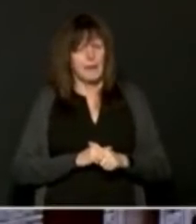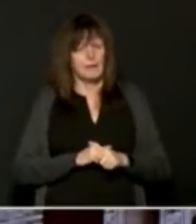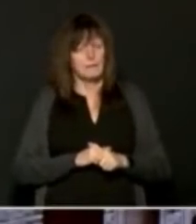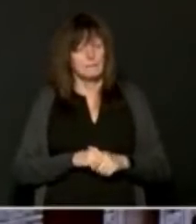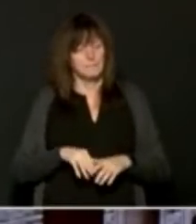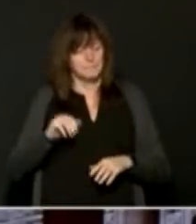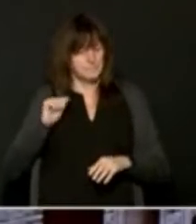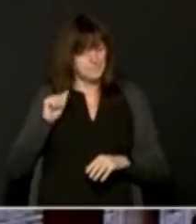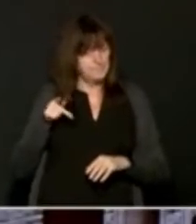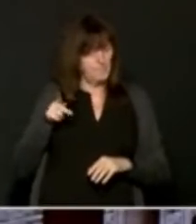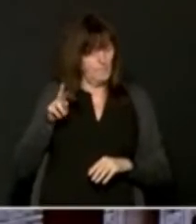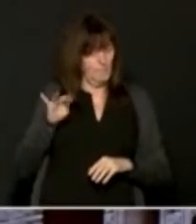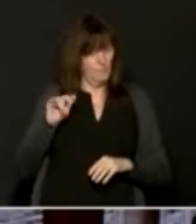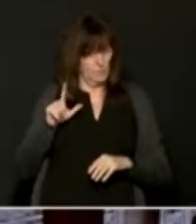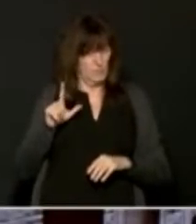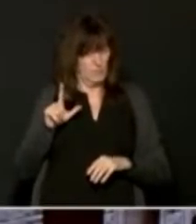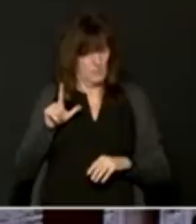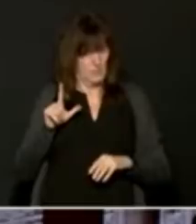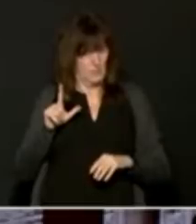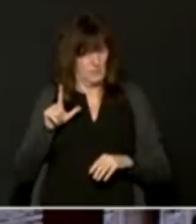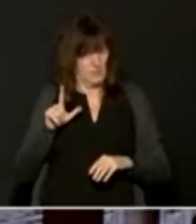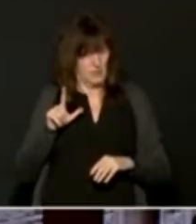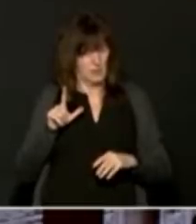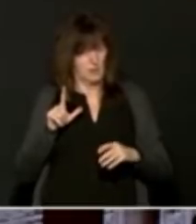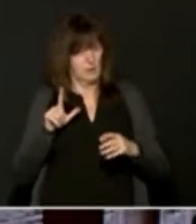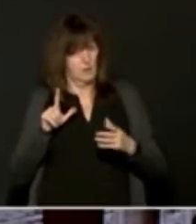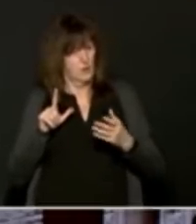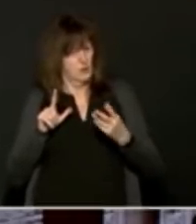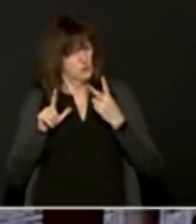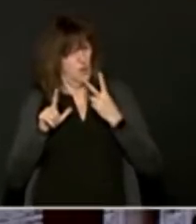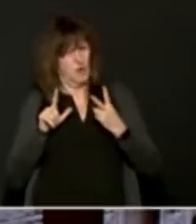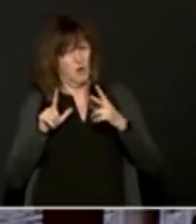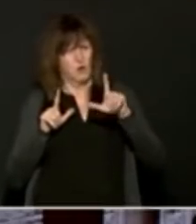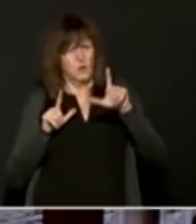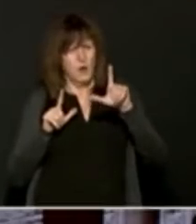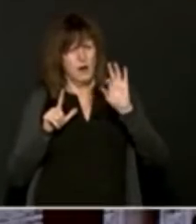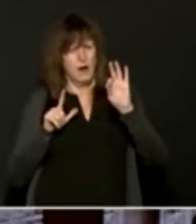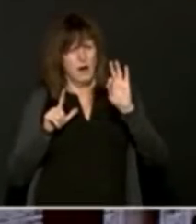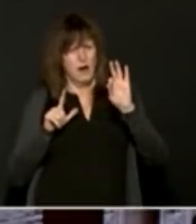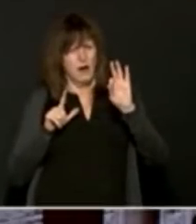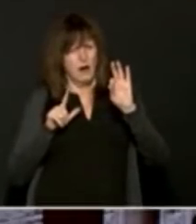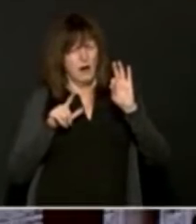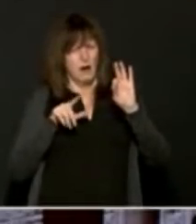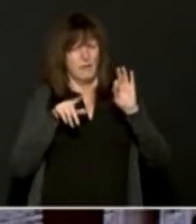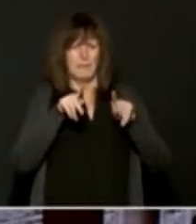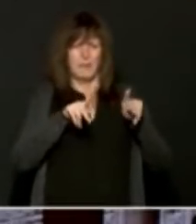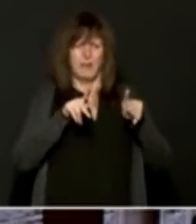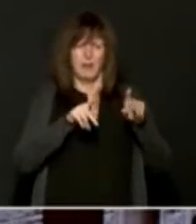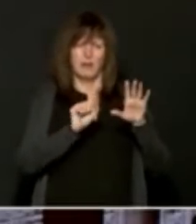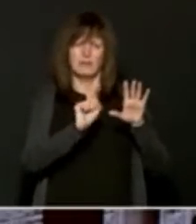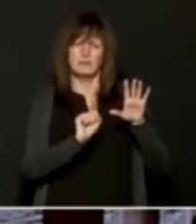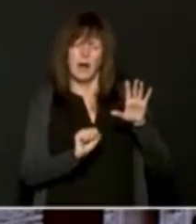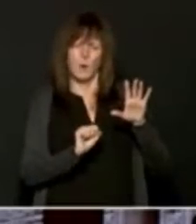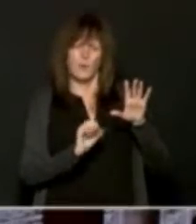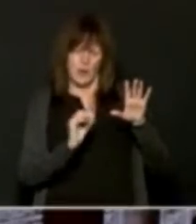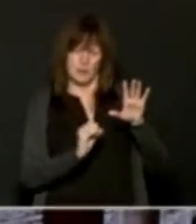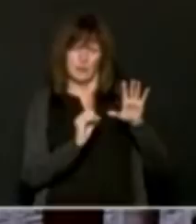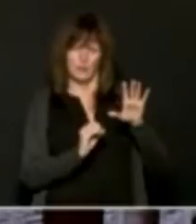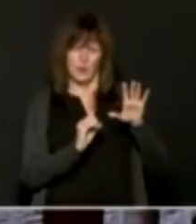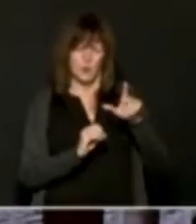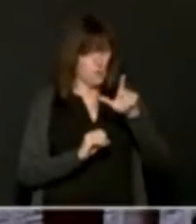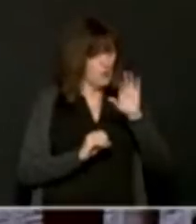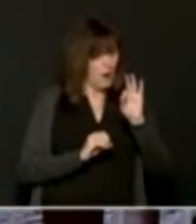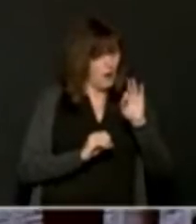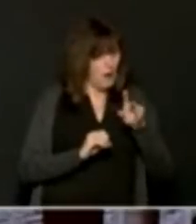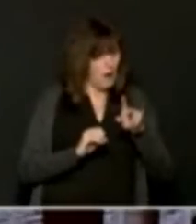people in the south central area of Ontario, and since over the days